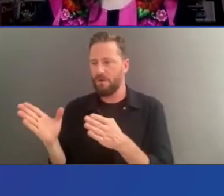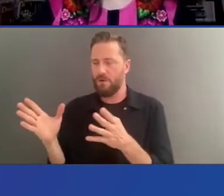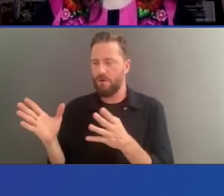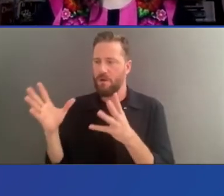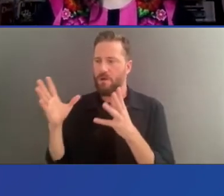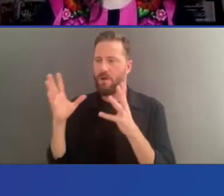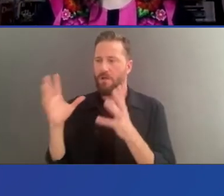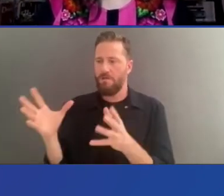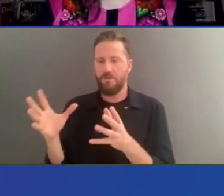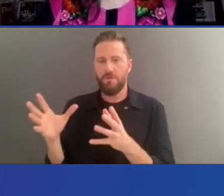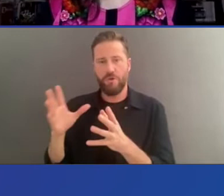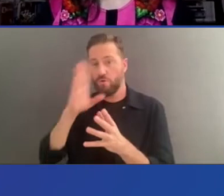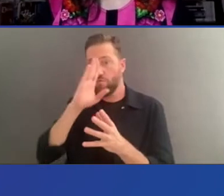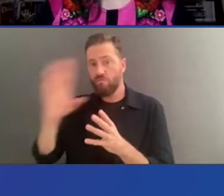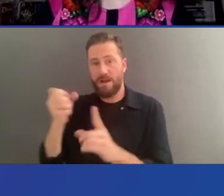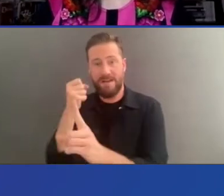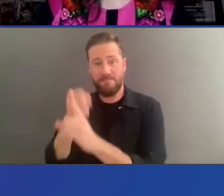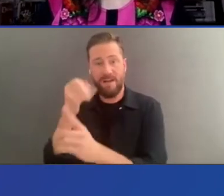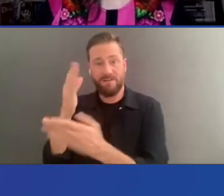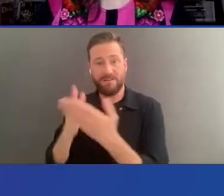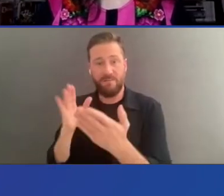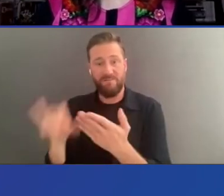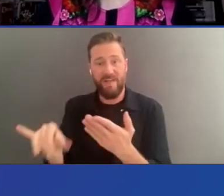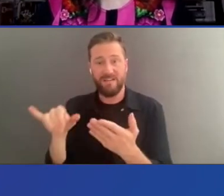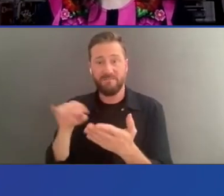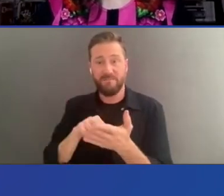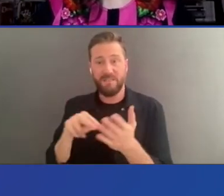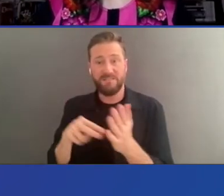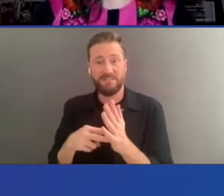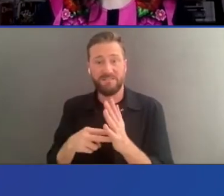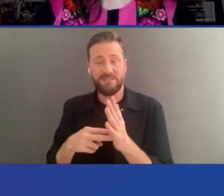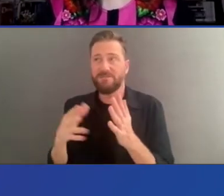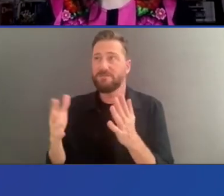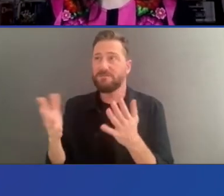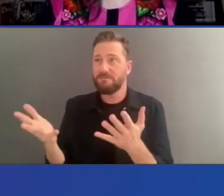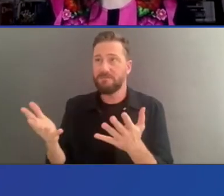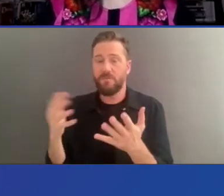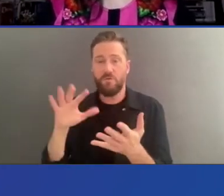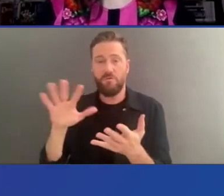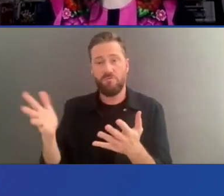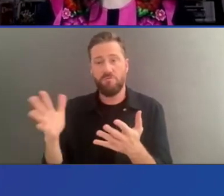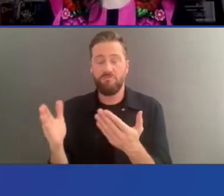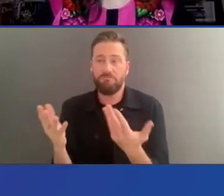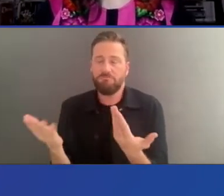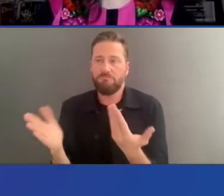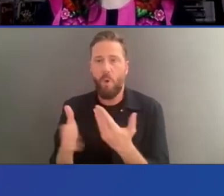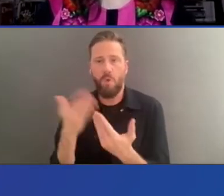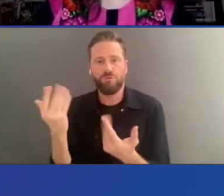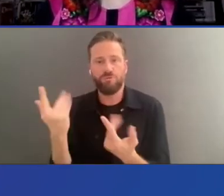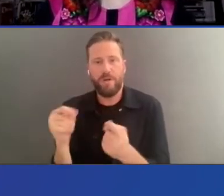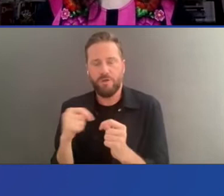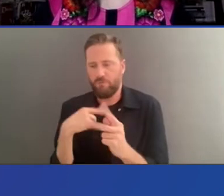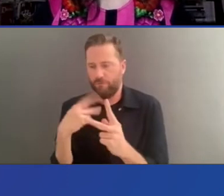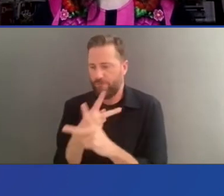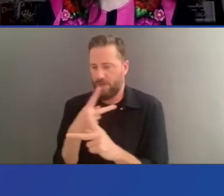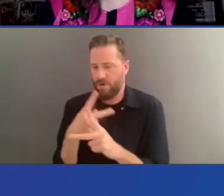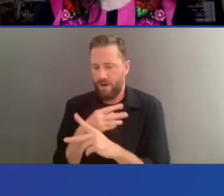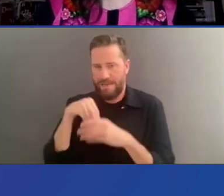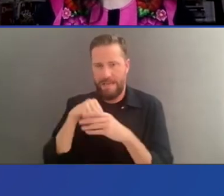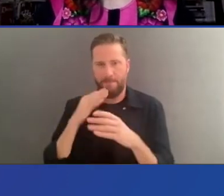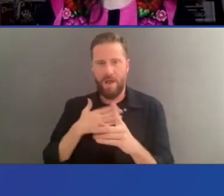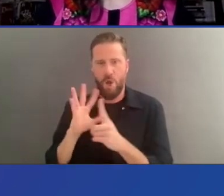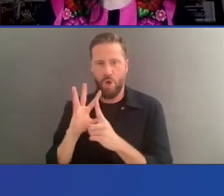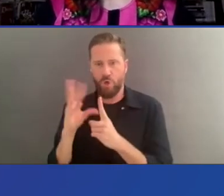the direct impact of some of that is you're almost trying to figure out within your culture, what did